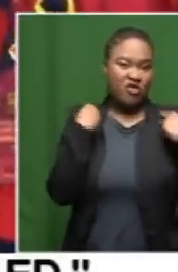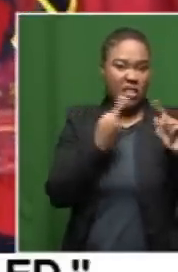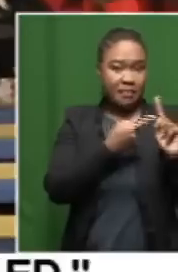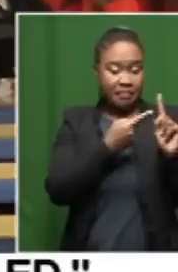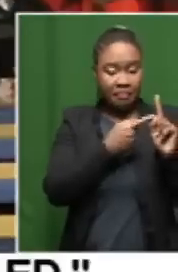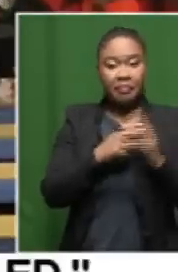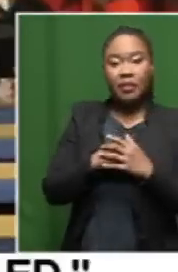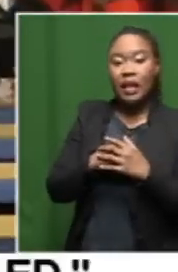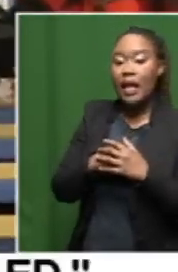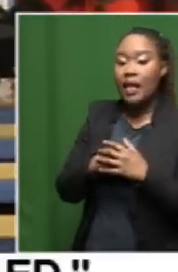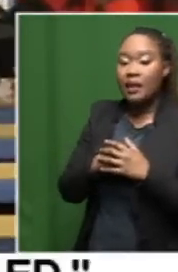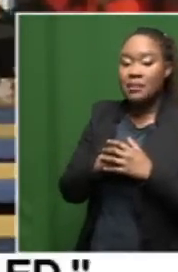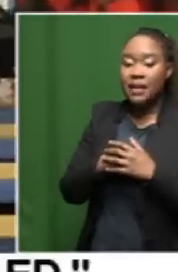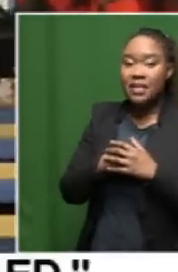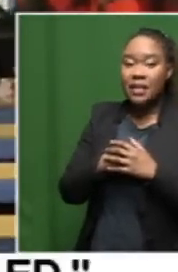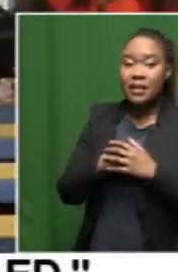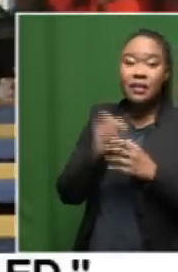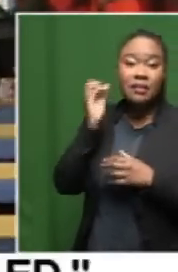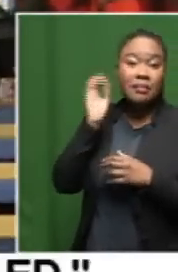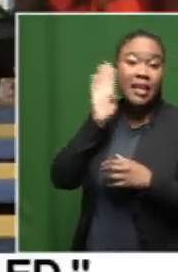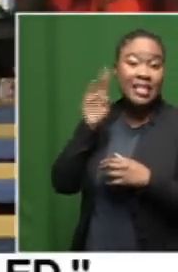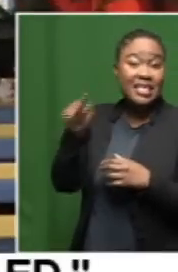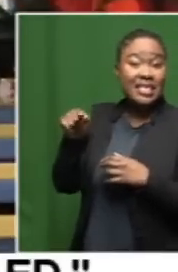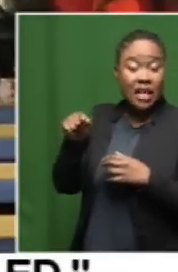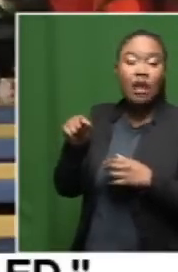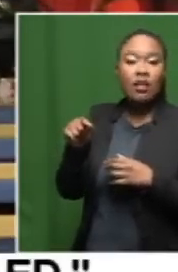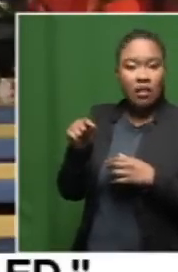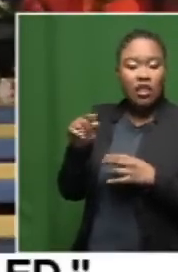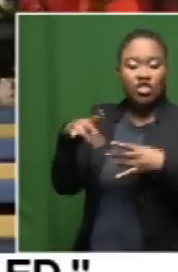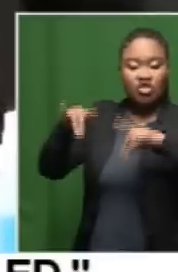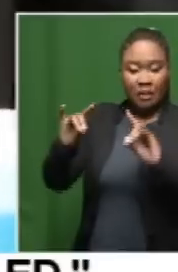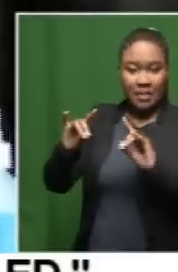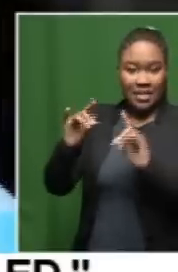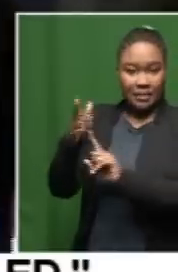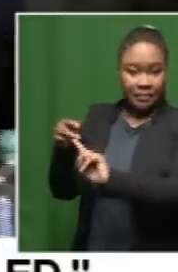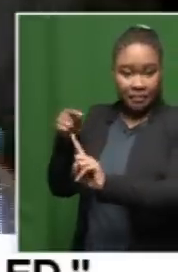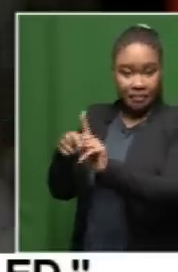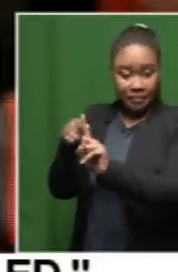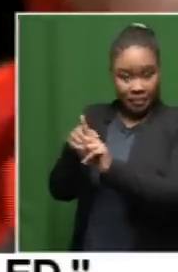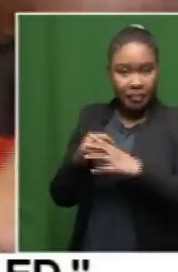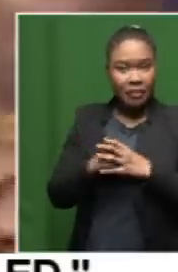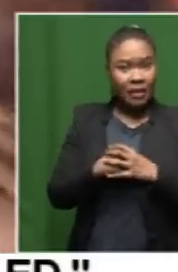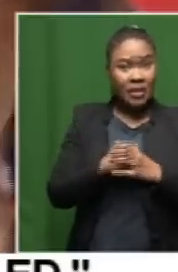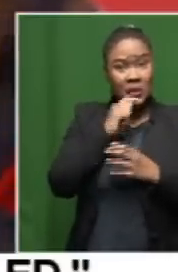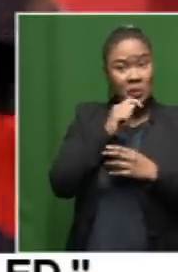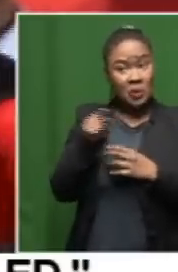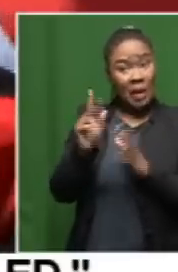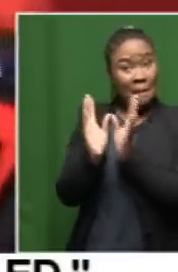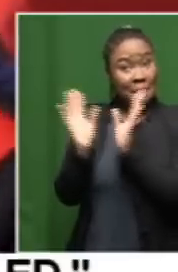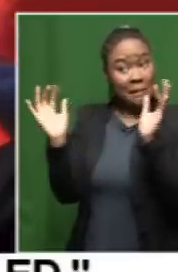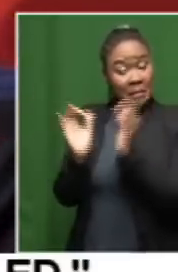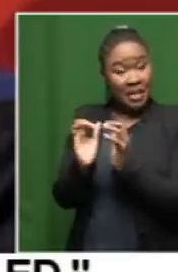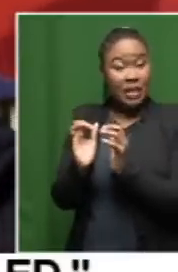Ndzimande became the party's national chairperson. The Congress took place as the country goes through many